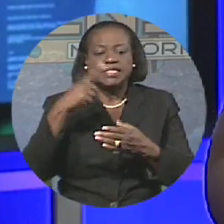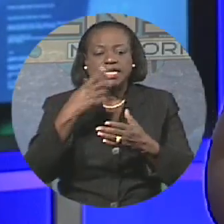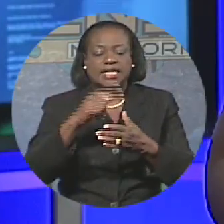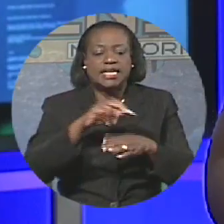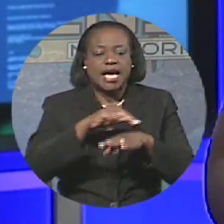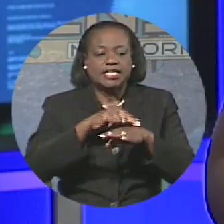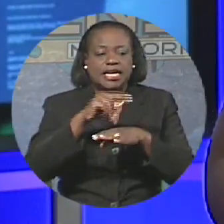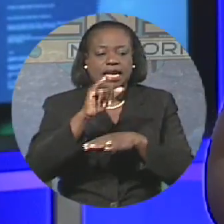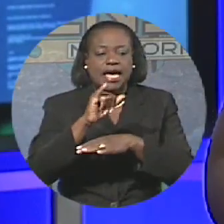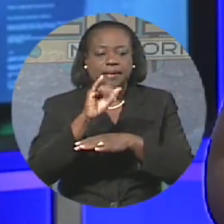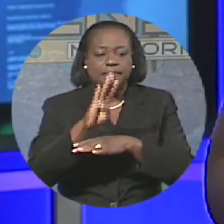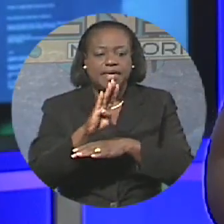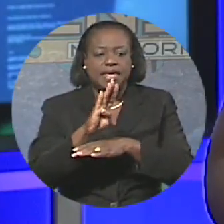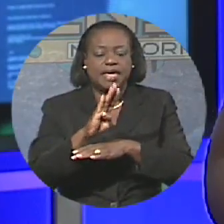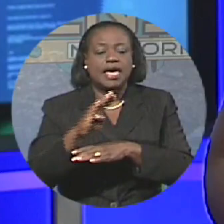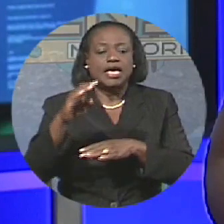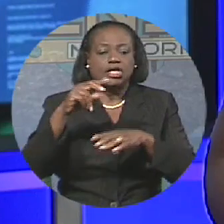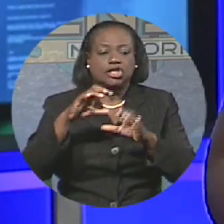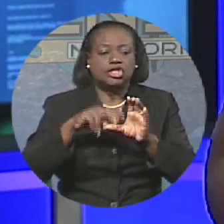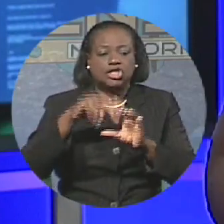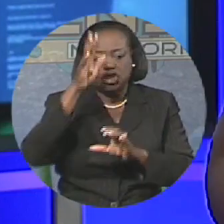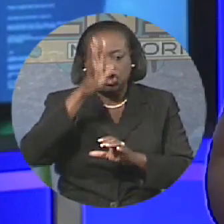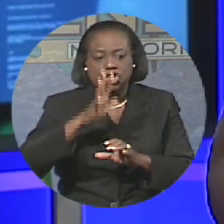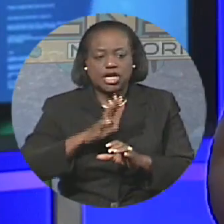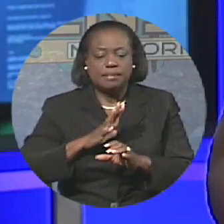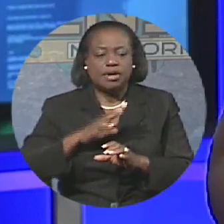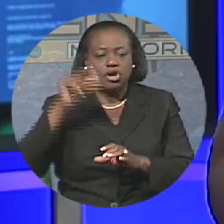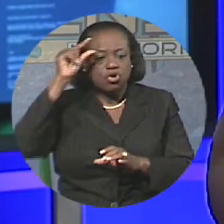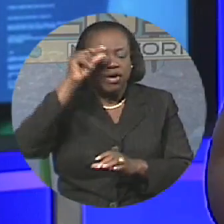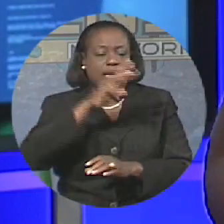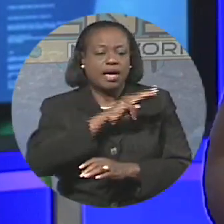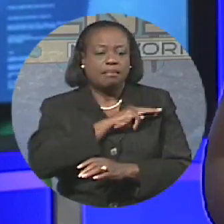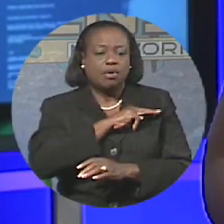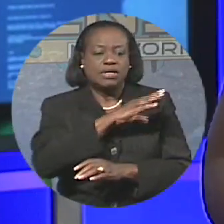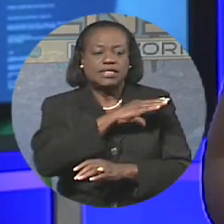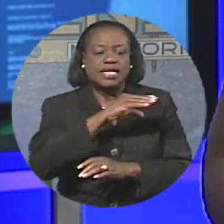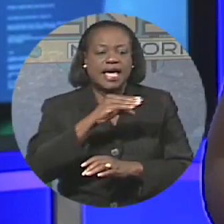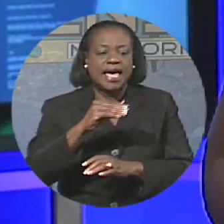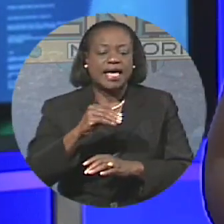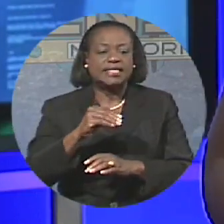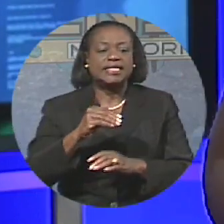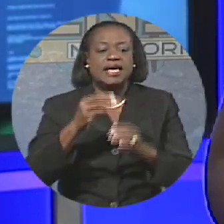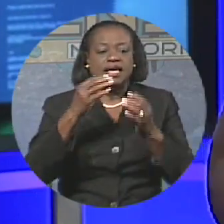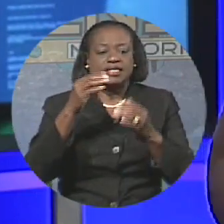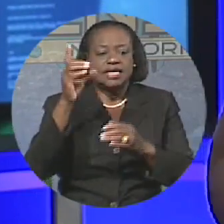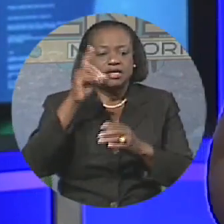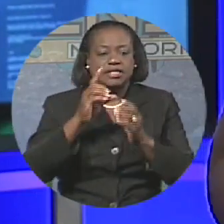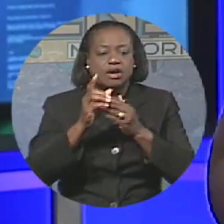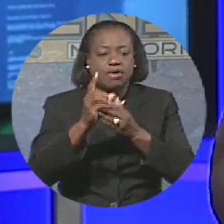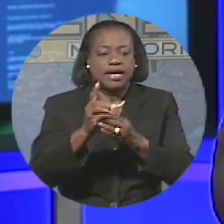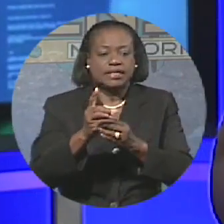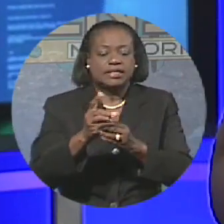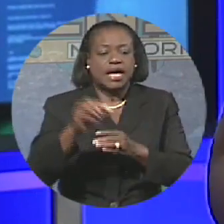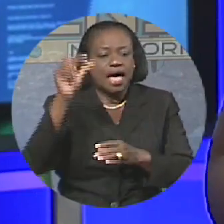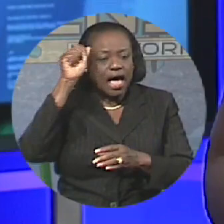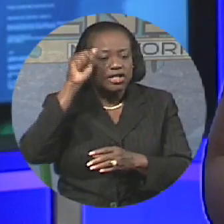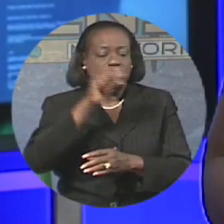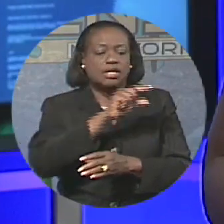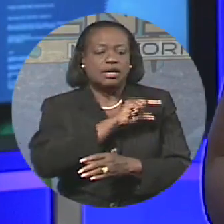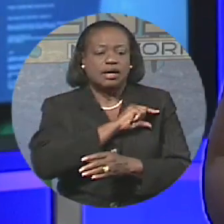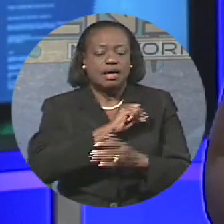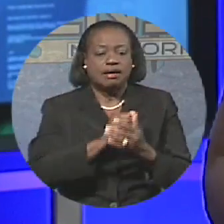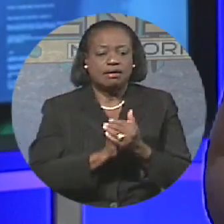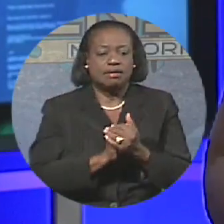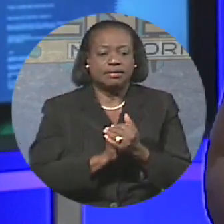National Insurance Board Chairman and MP for Marco City, Greg Moss, and now suspended Director Algernon Cargill. The accounting